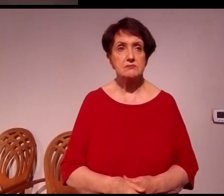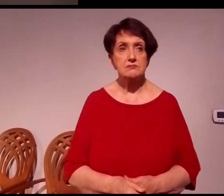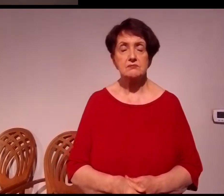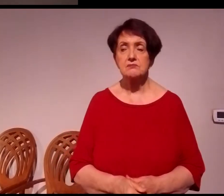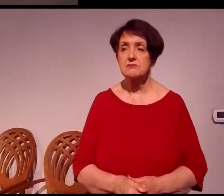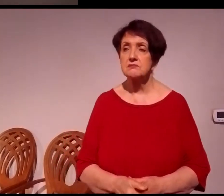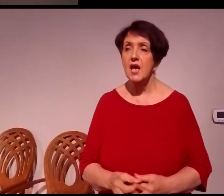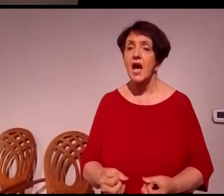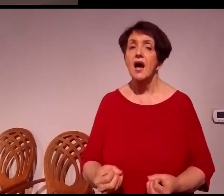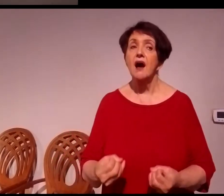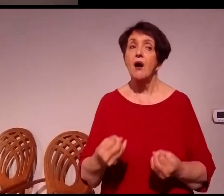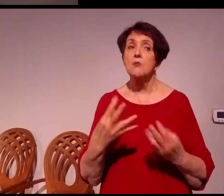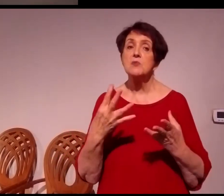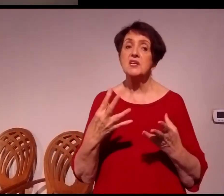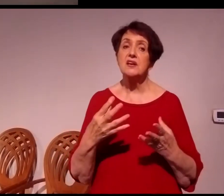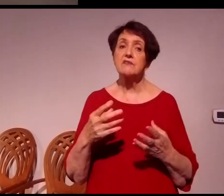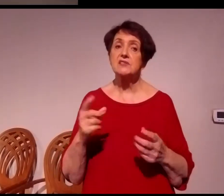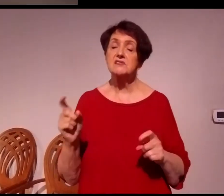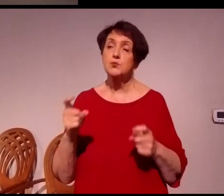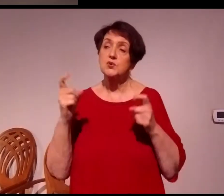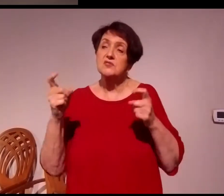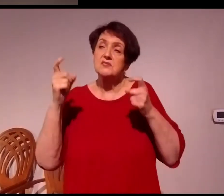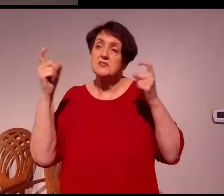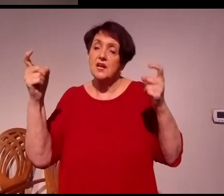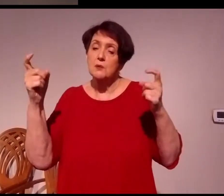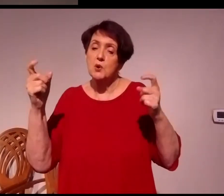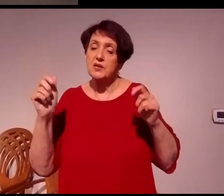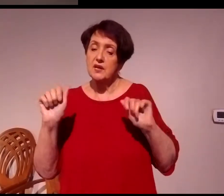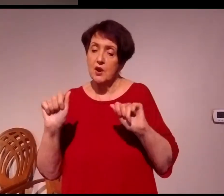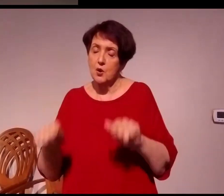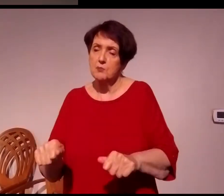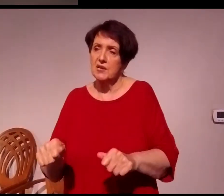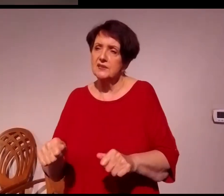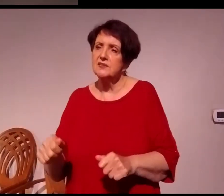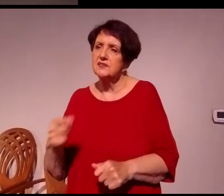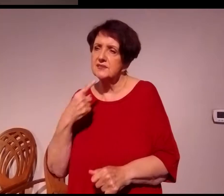of us were celebrated in our ability to say no?